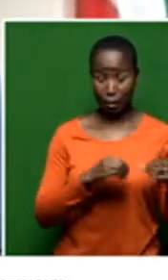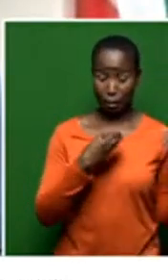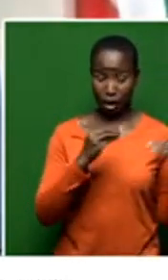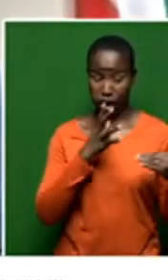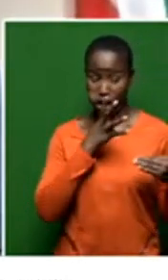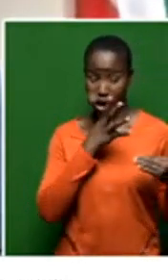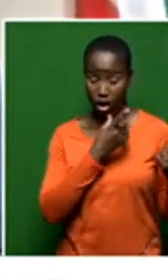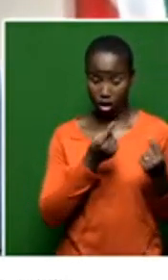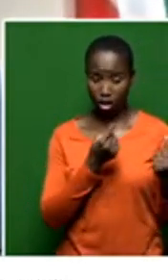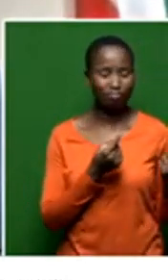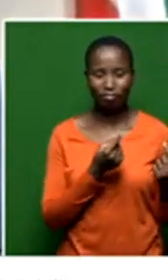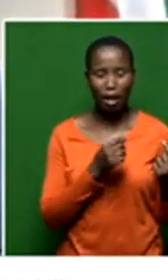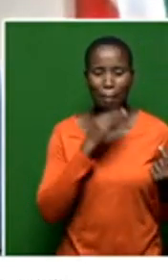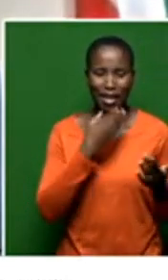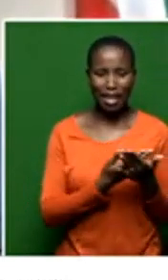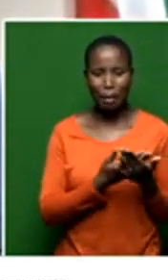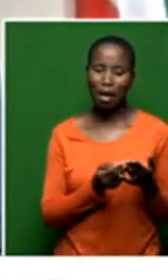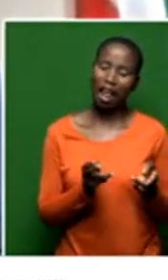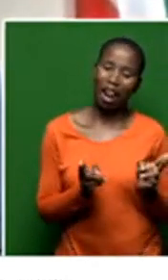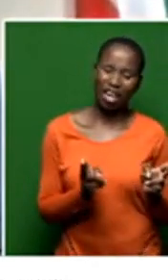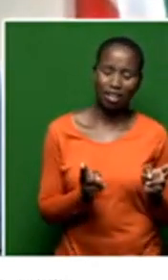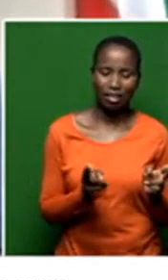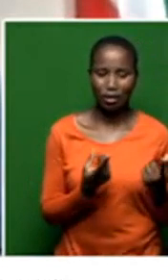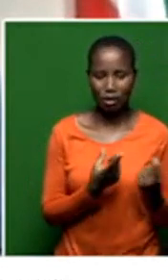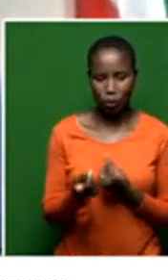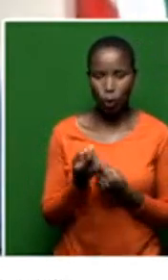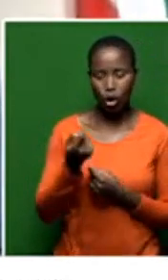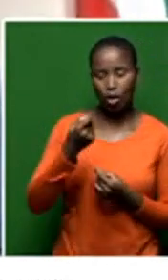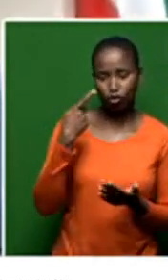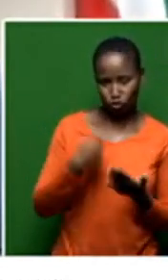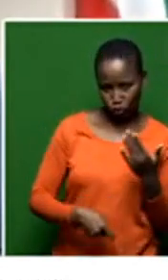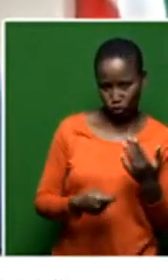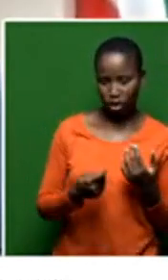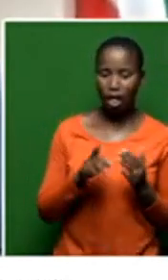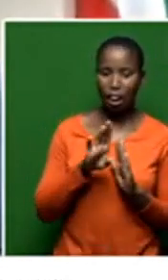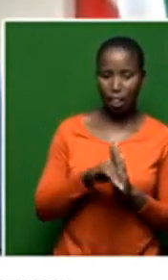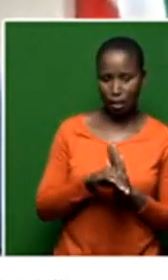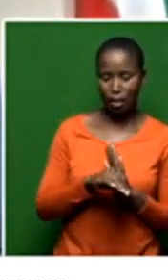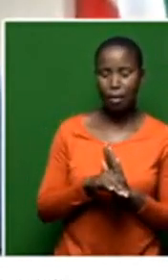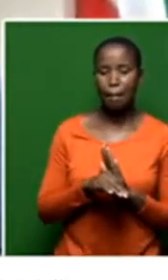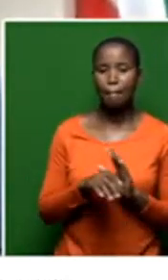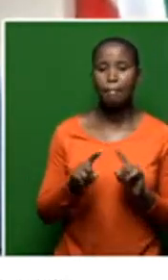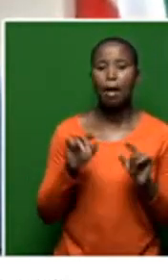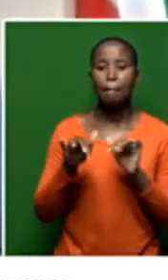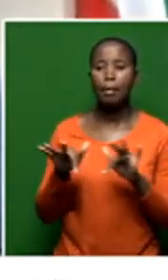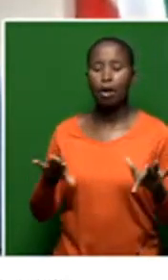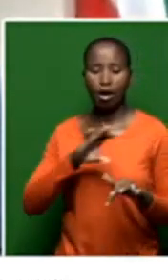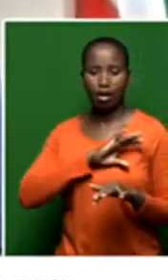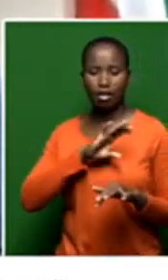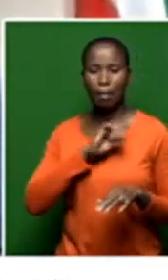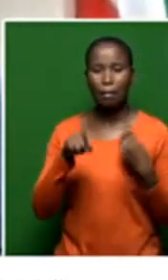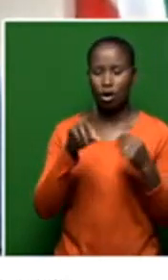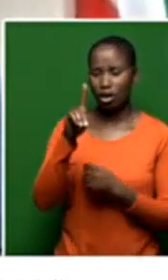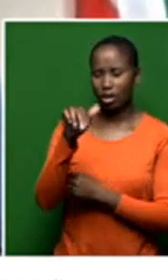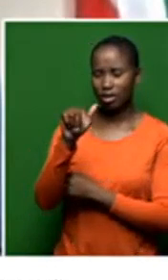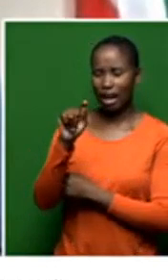been. Now, with all other regulatory interventions we've been making in the past, through the amendment of the end user, the issues of data